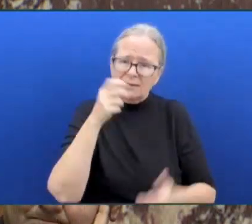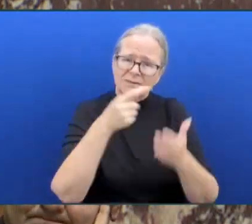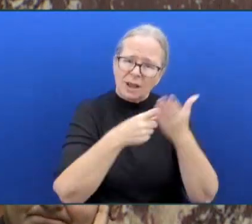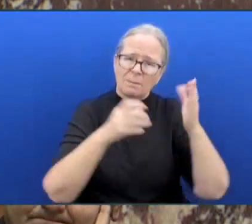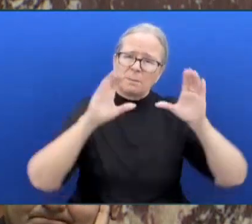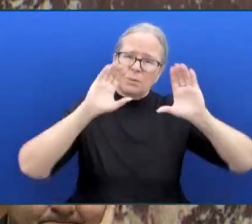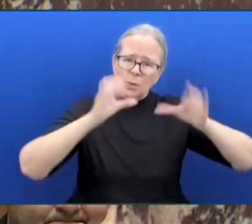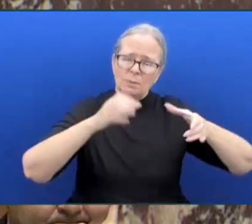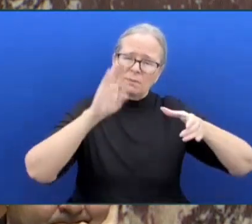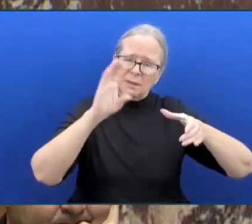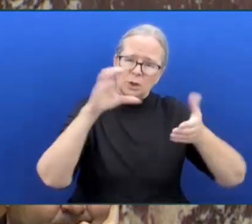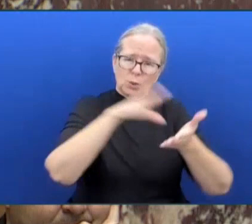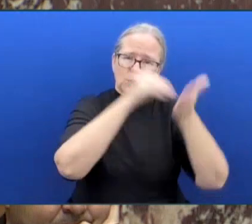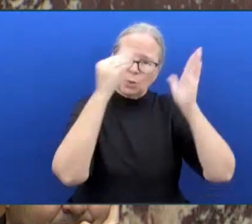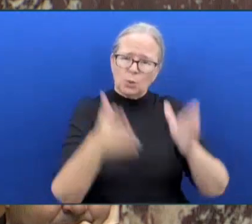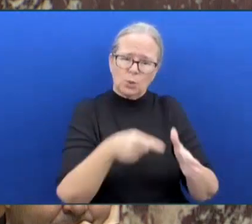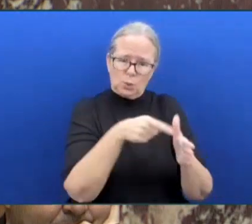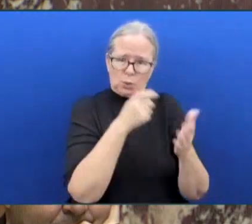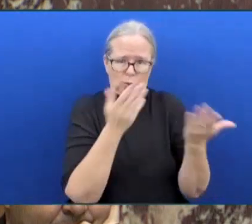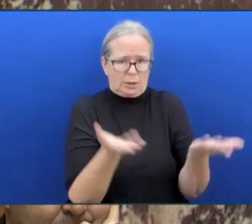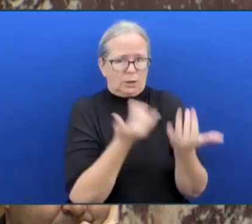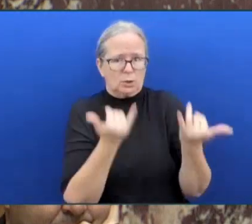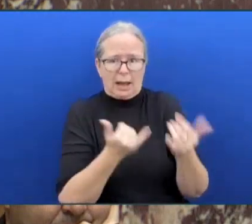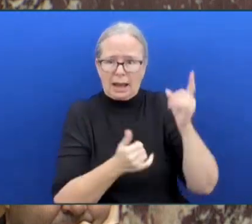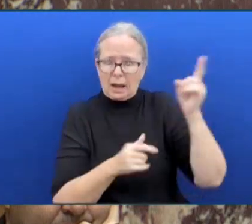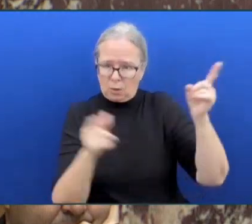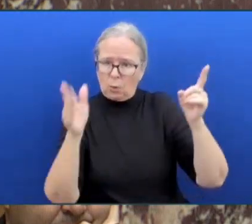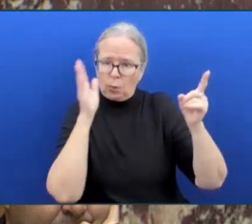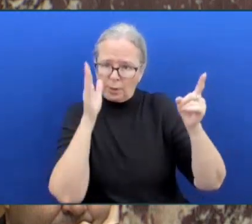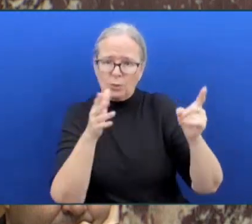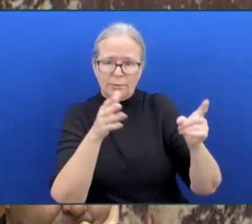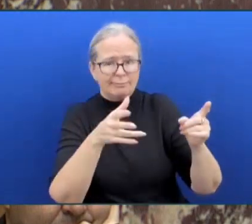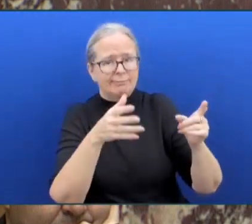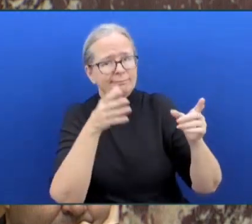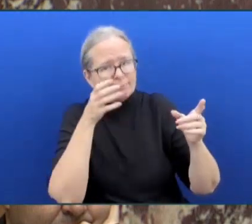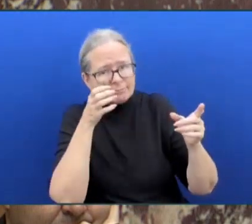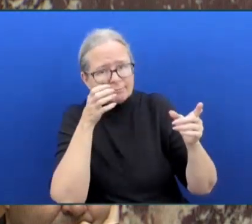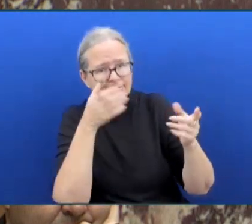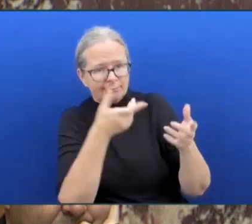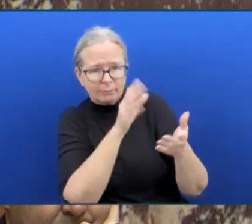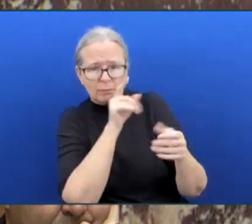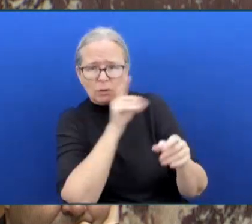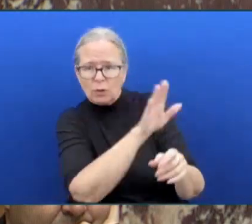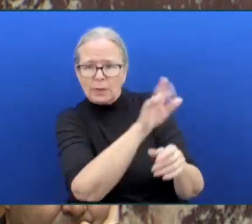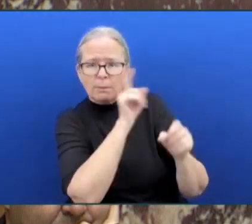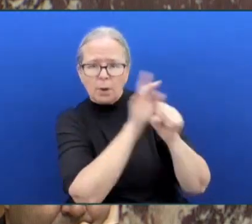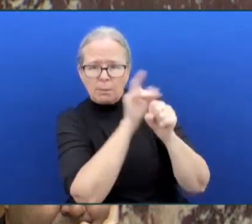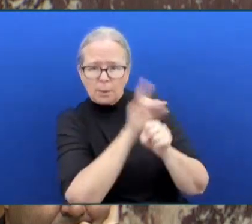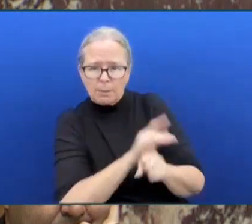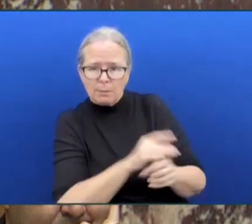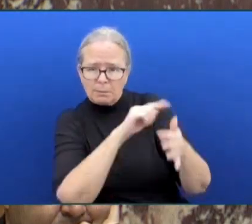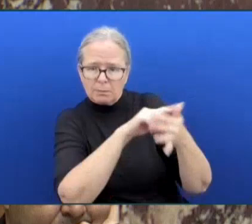gallery today and commit to these important actions, yes or no?